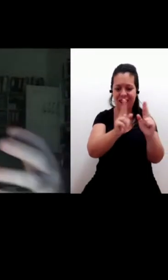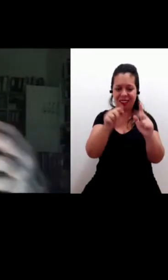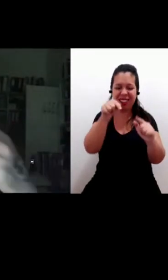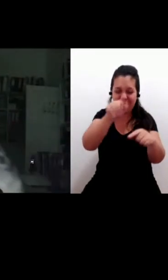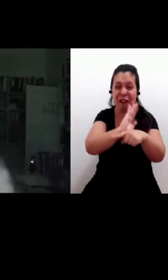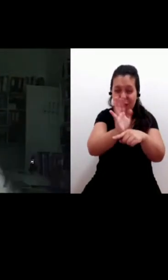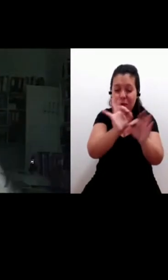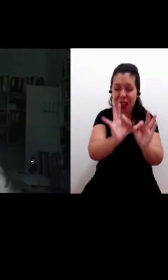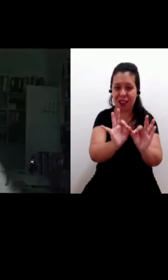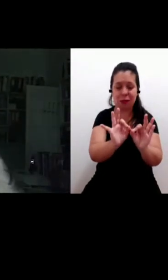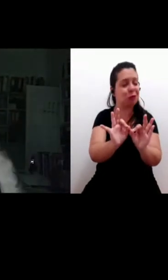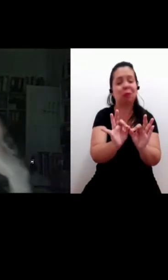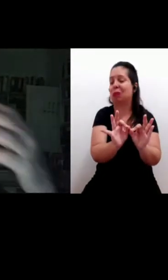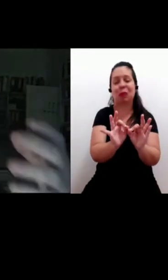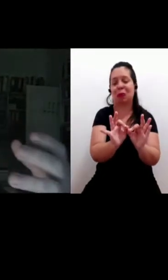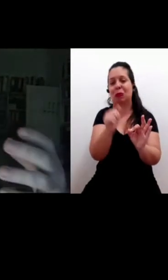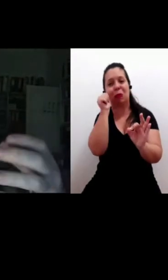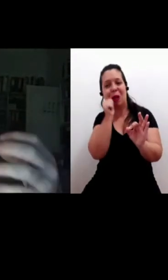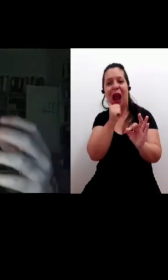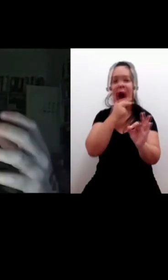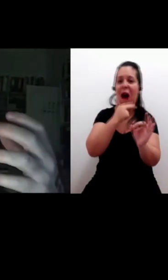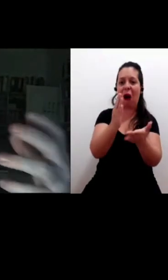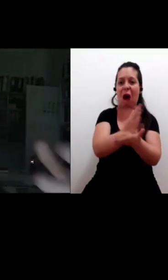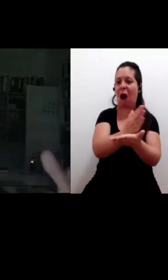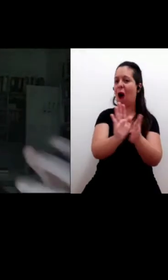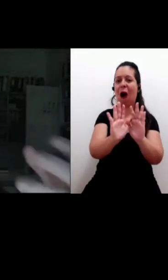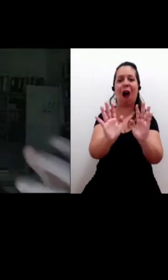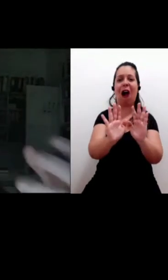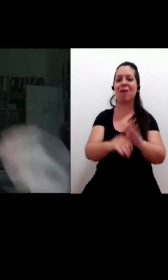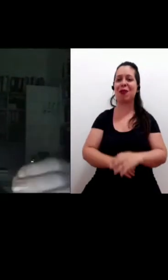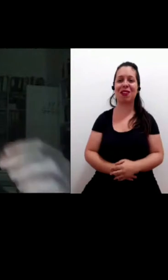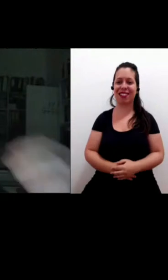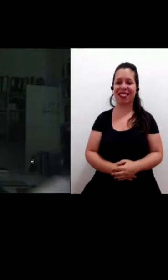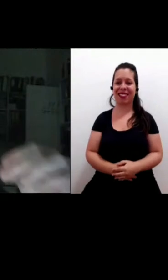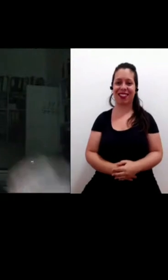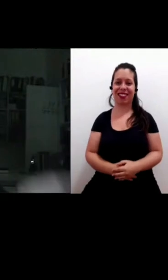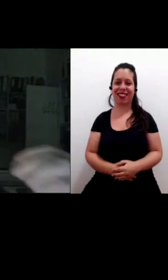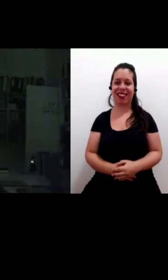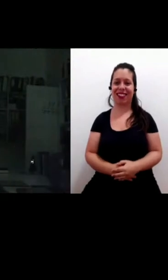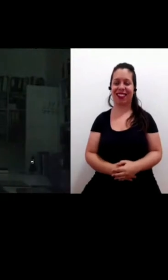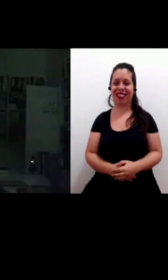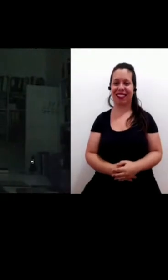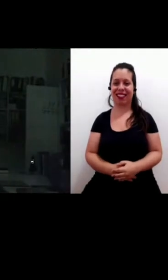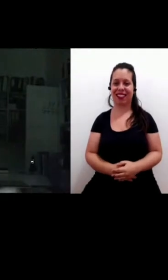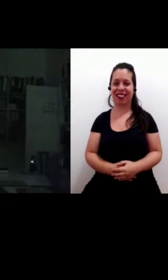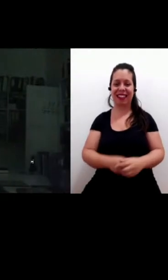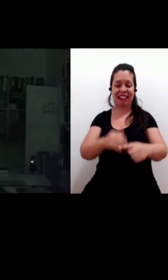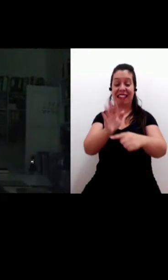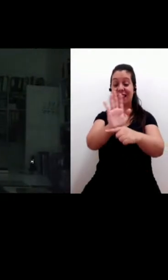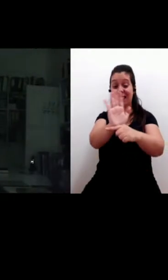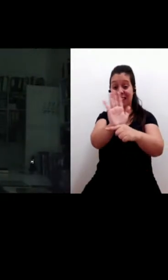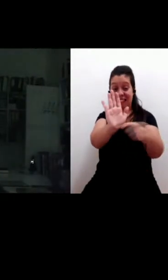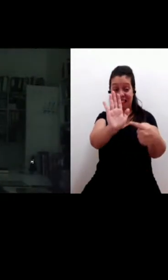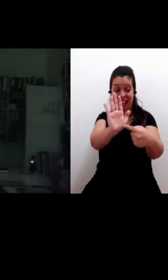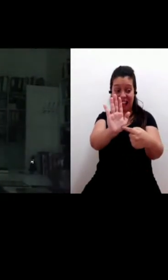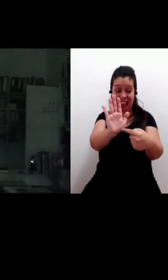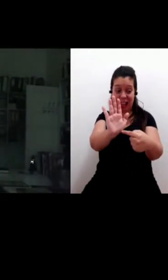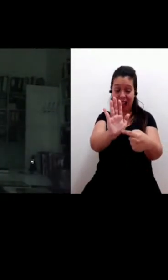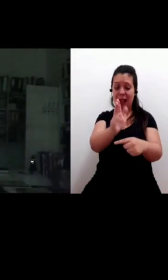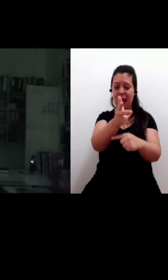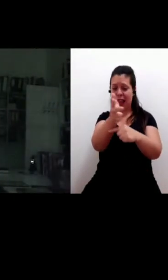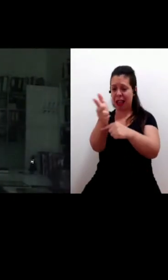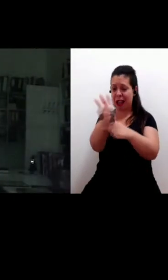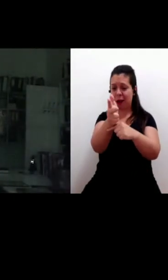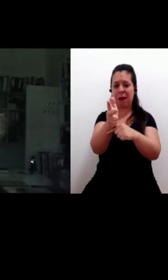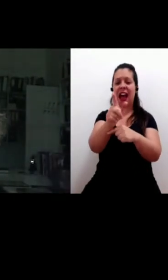androgynous. They are not male. Cinema is not male or female. And